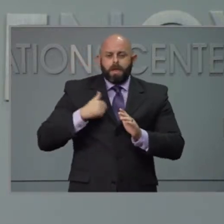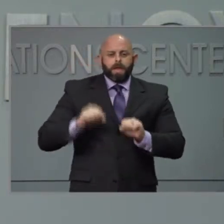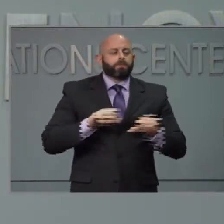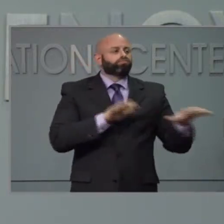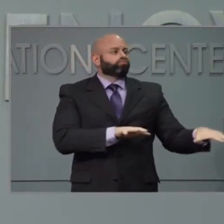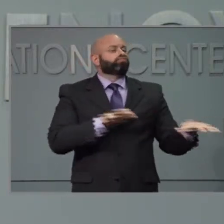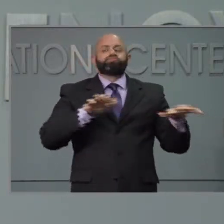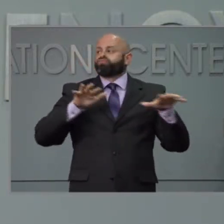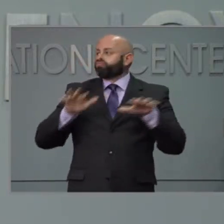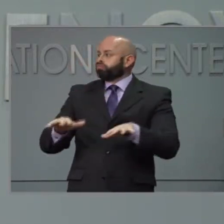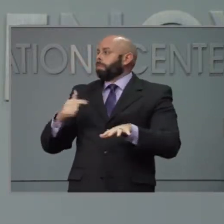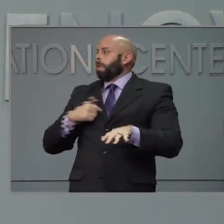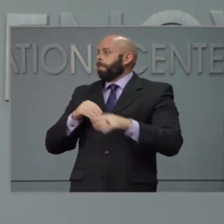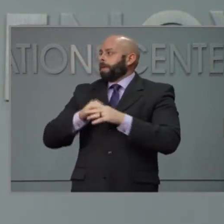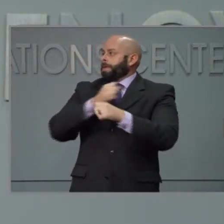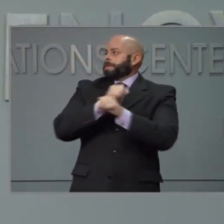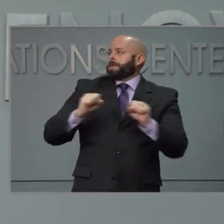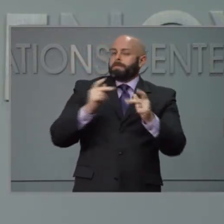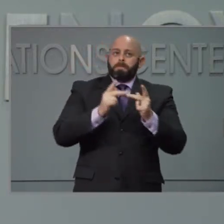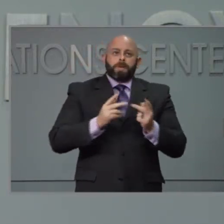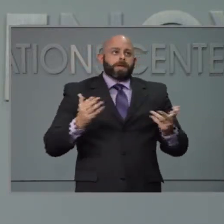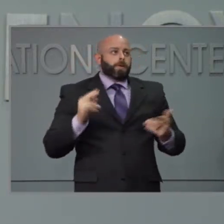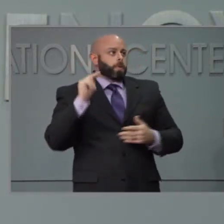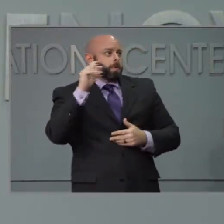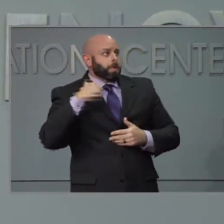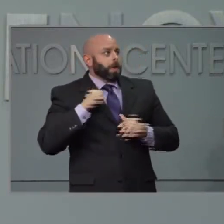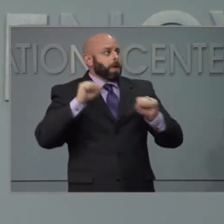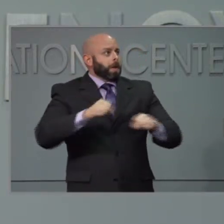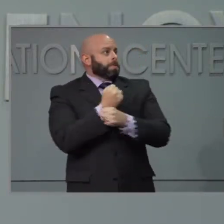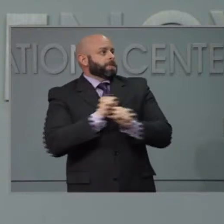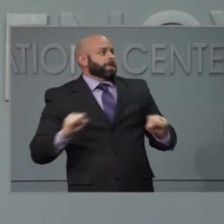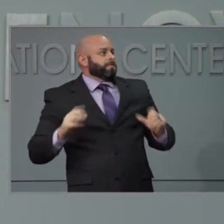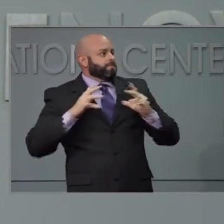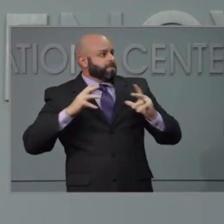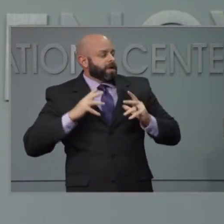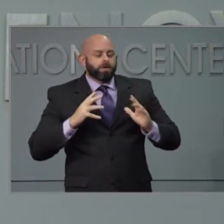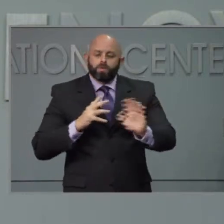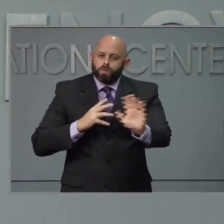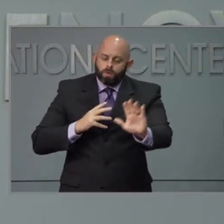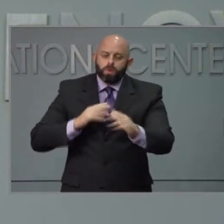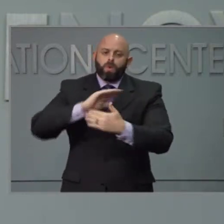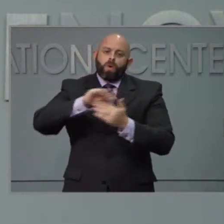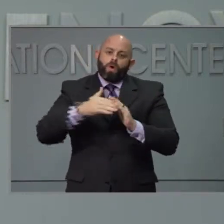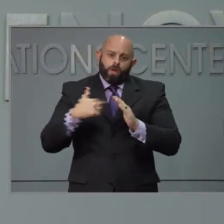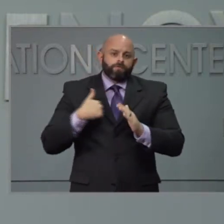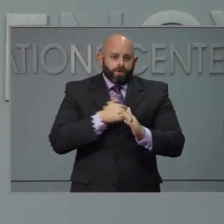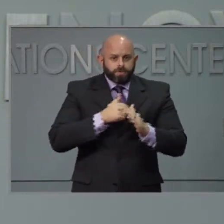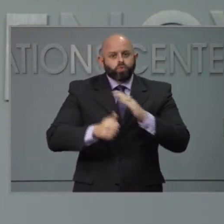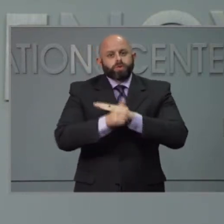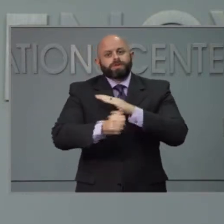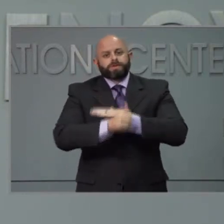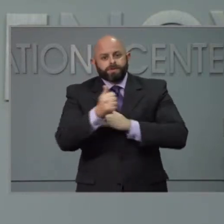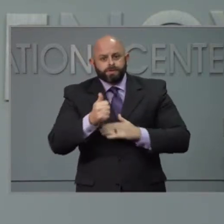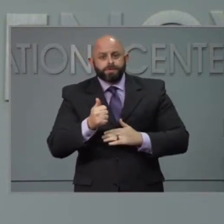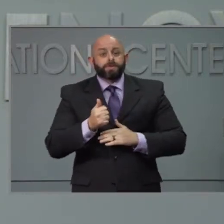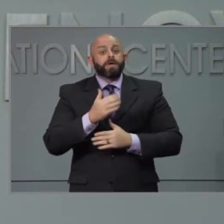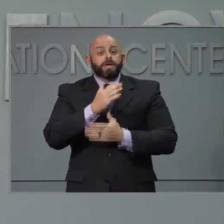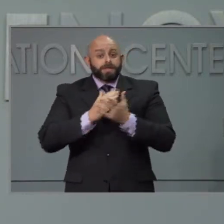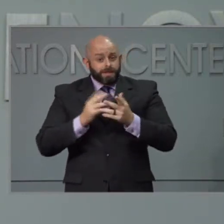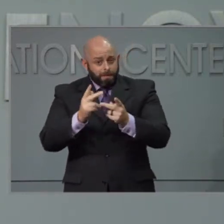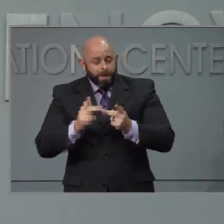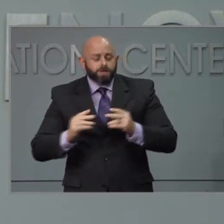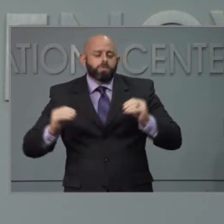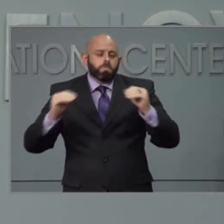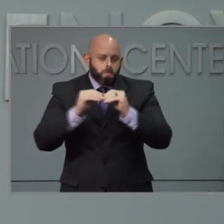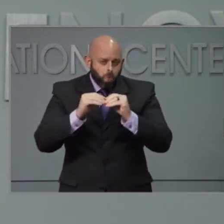North Carolina that can let down their guard at this time. There are places that have to work even harder than they are because we see the virus spreading a lot, but no